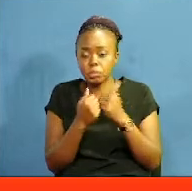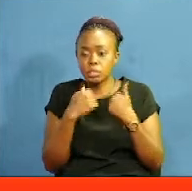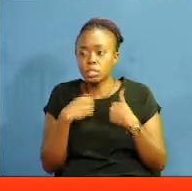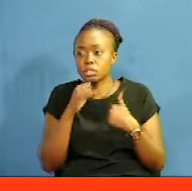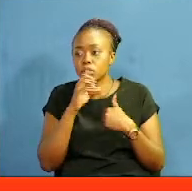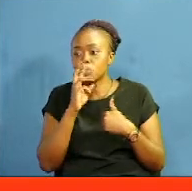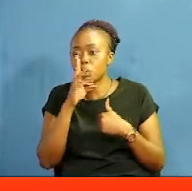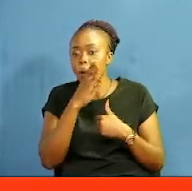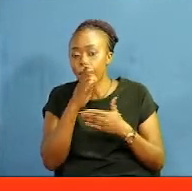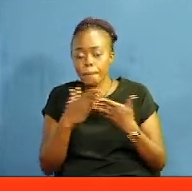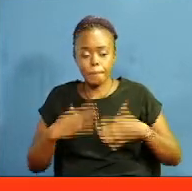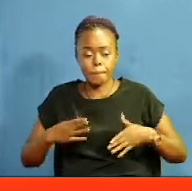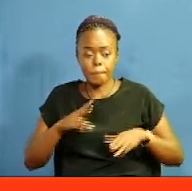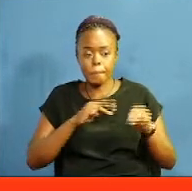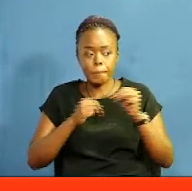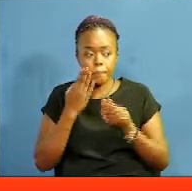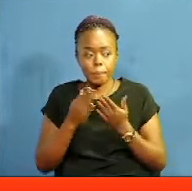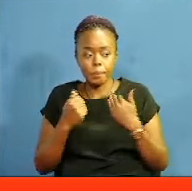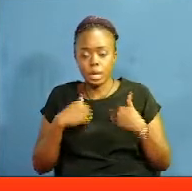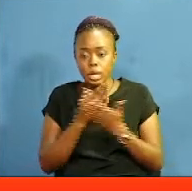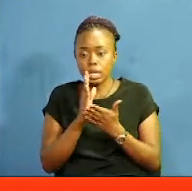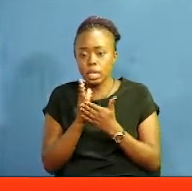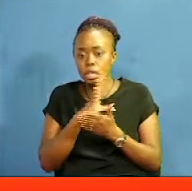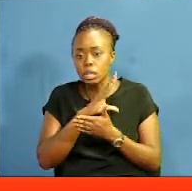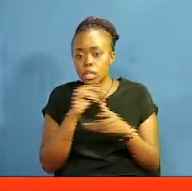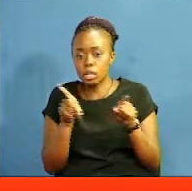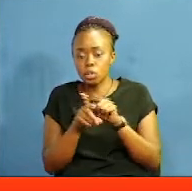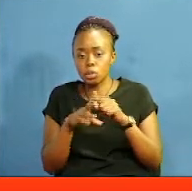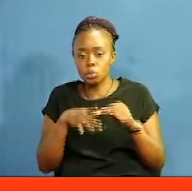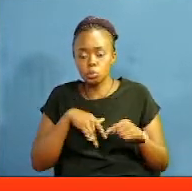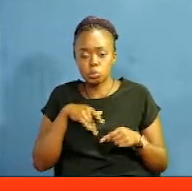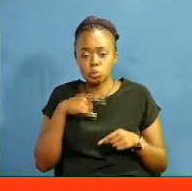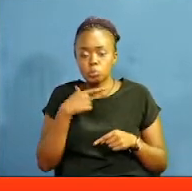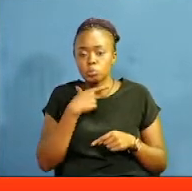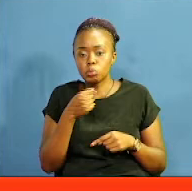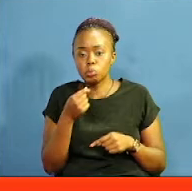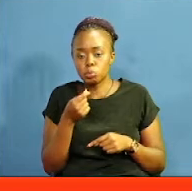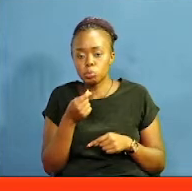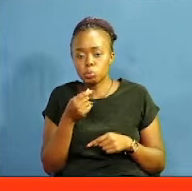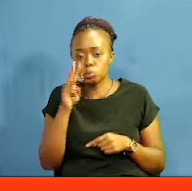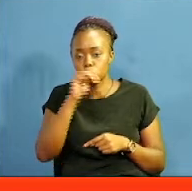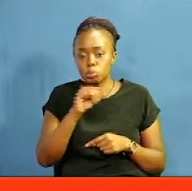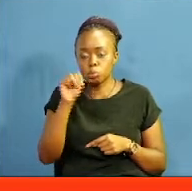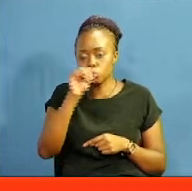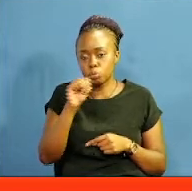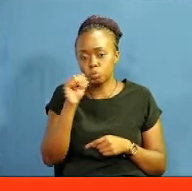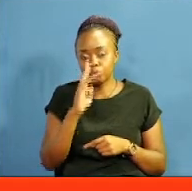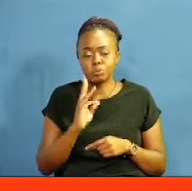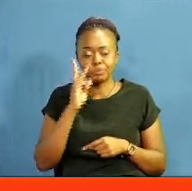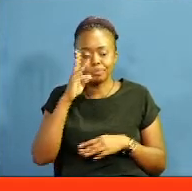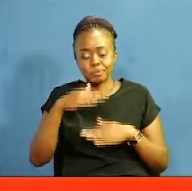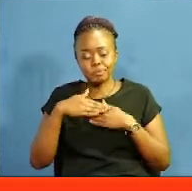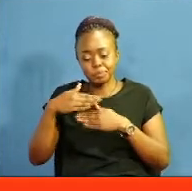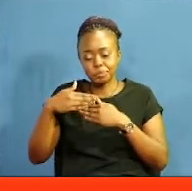wasn't the intention of these people to leave this coalition. Maybe there's some force. And I feel like Musalia Mudavadi was